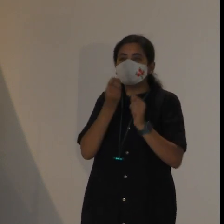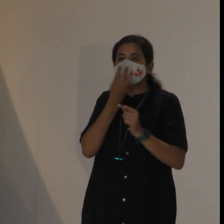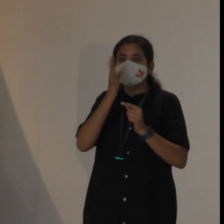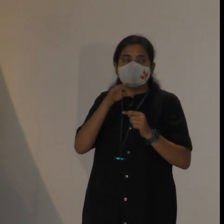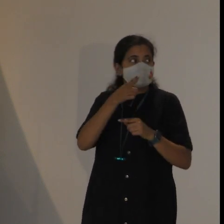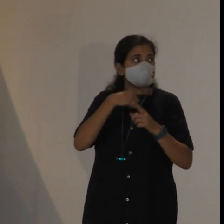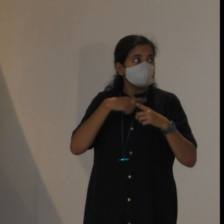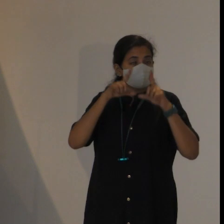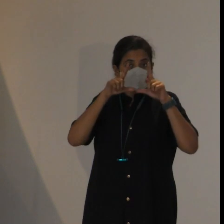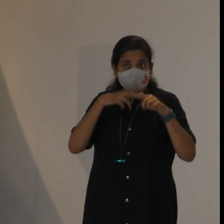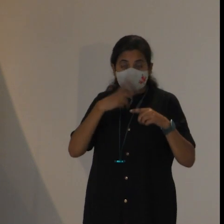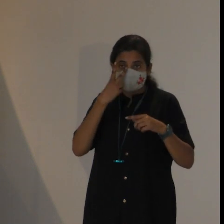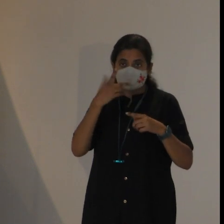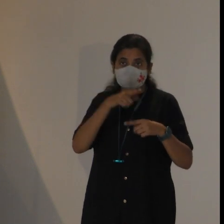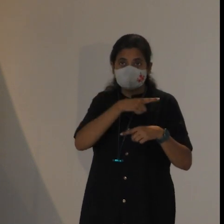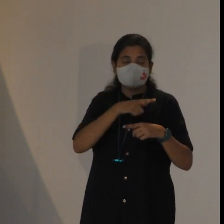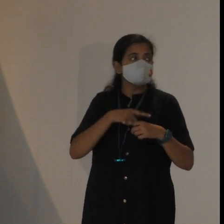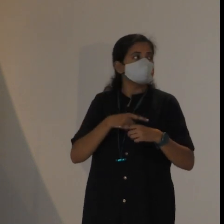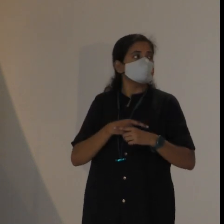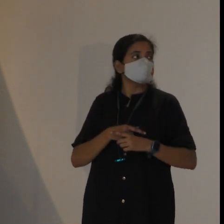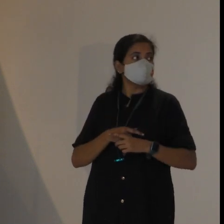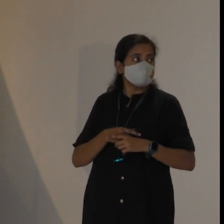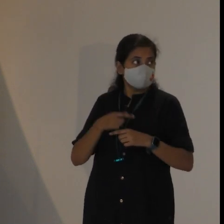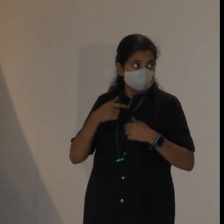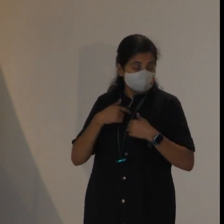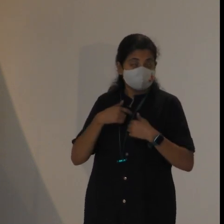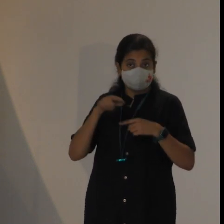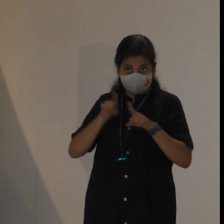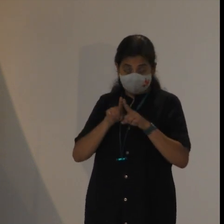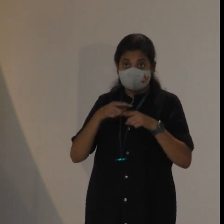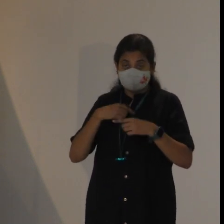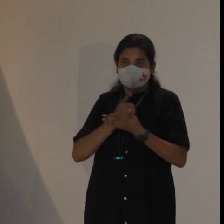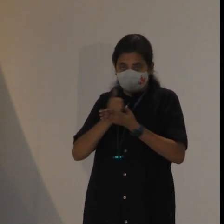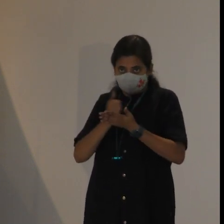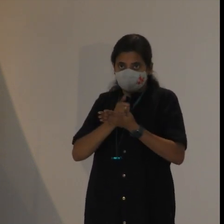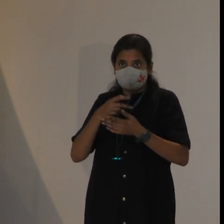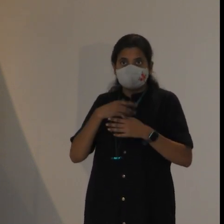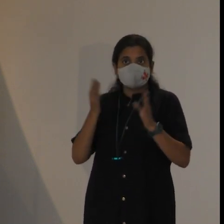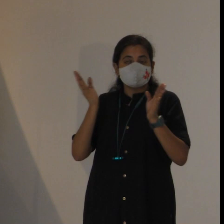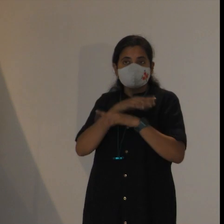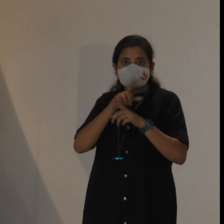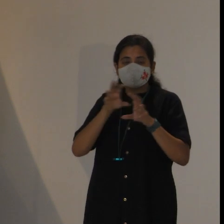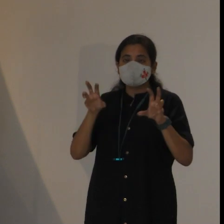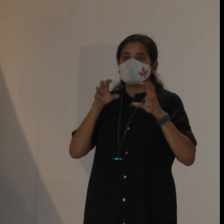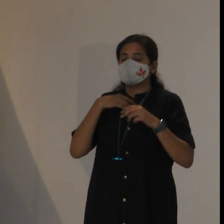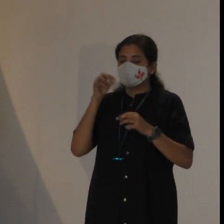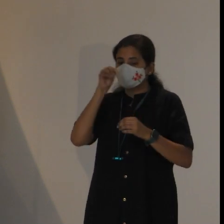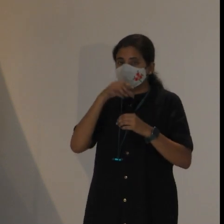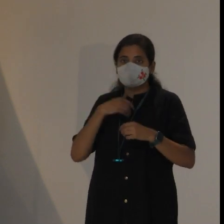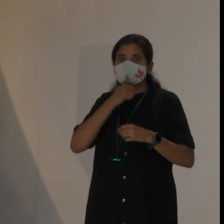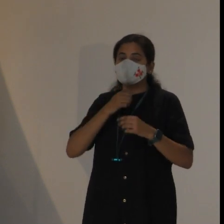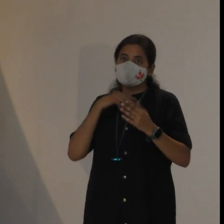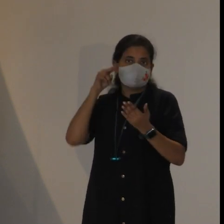attention when I was looking at this monstrance in the museum, right? And as a practicing Catholic, I've never seen a monstrance up close and